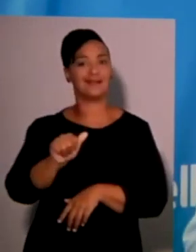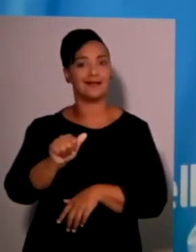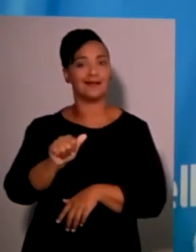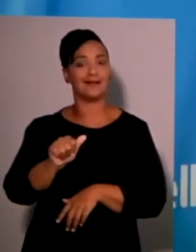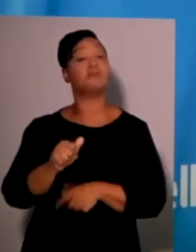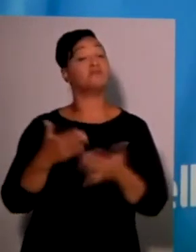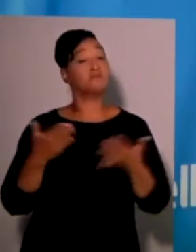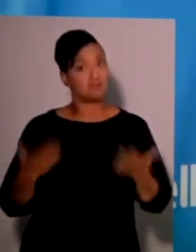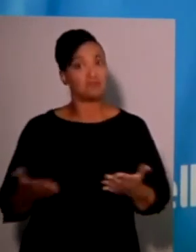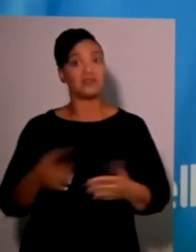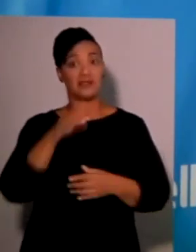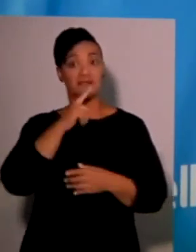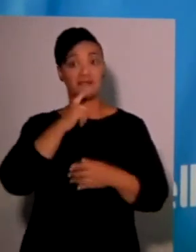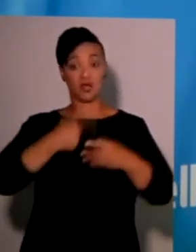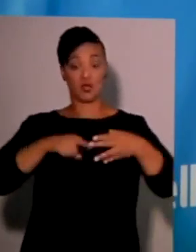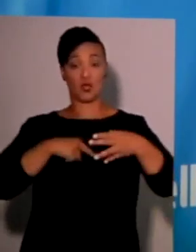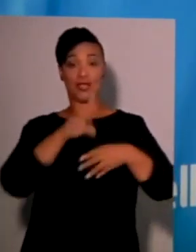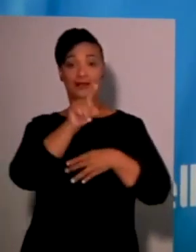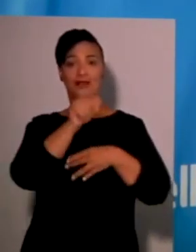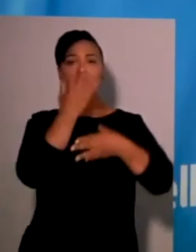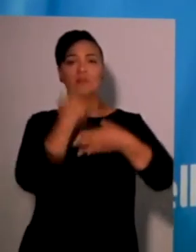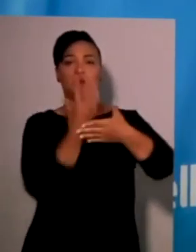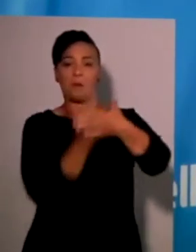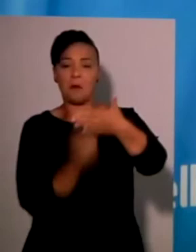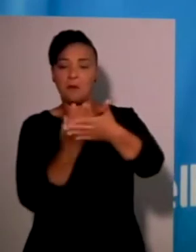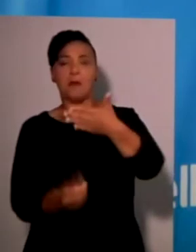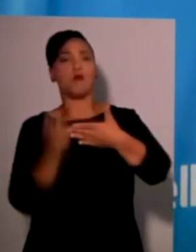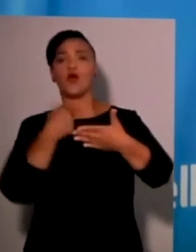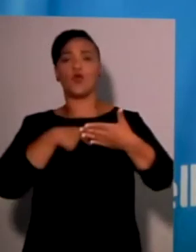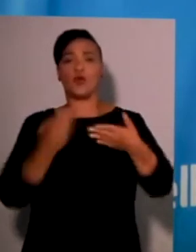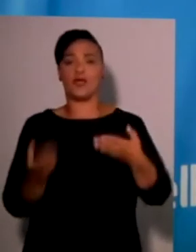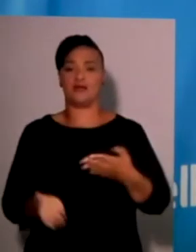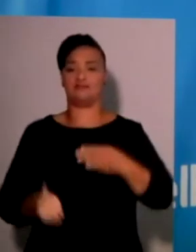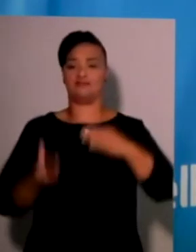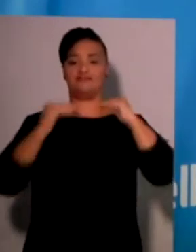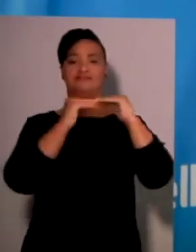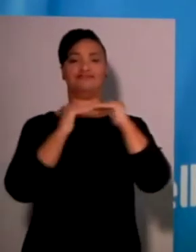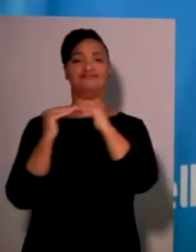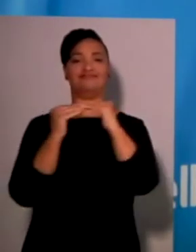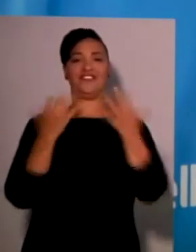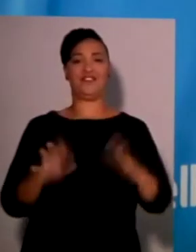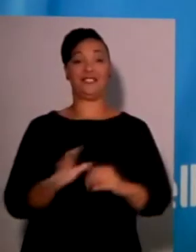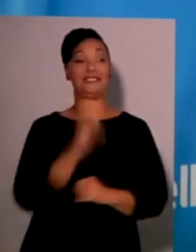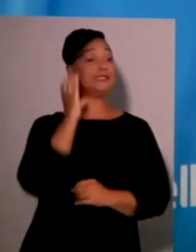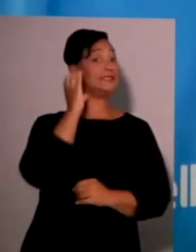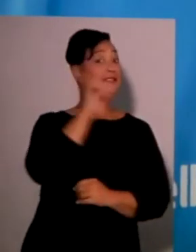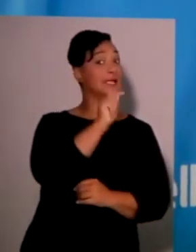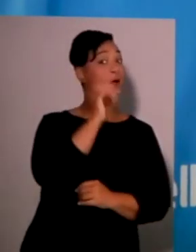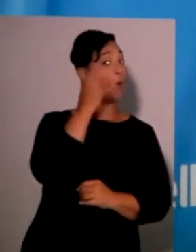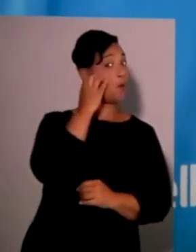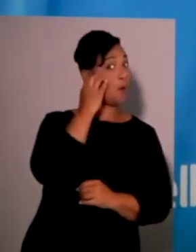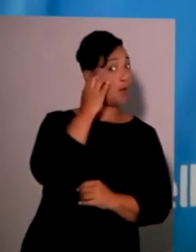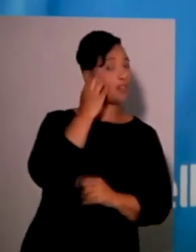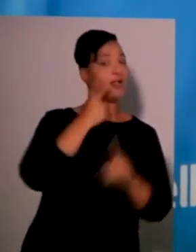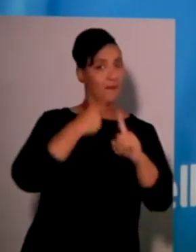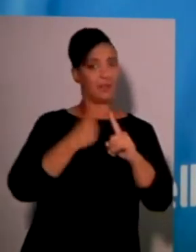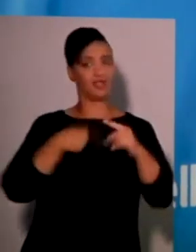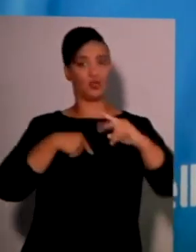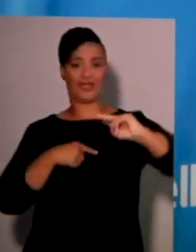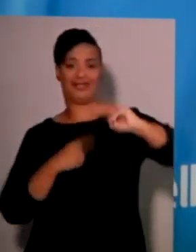the data revenue gap in absolute terms between Telkom Mobile and the number two player in the